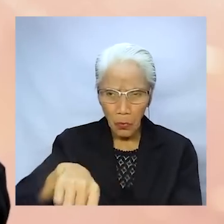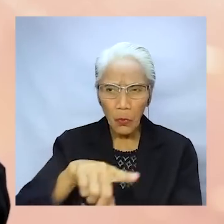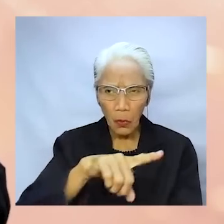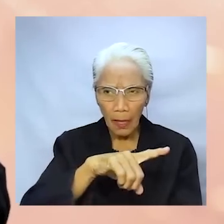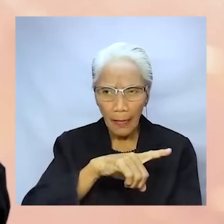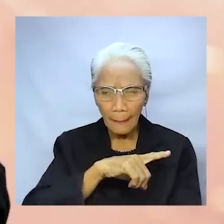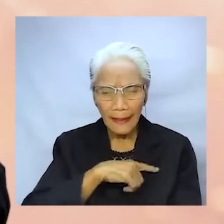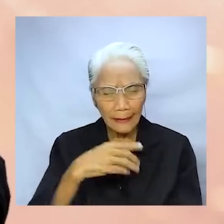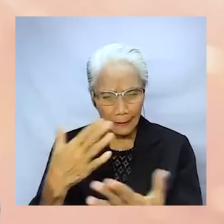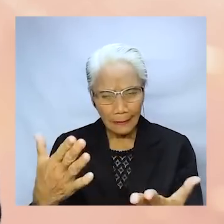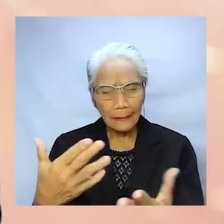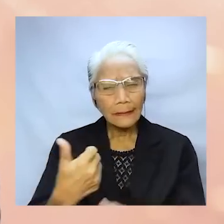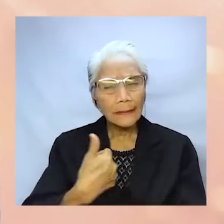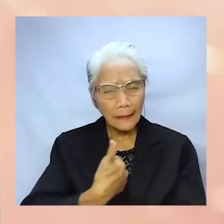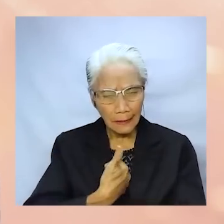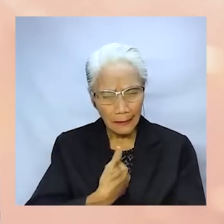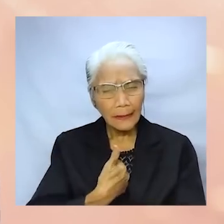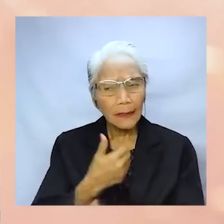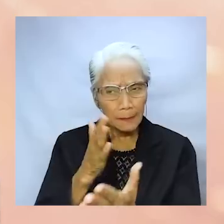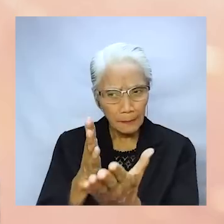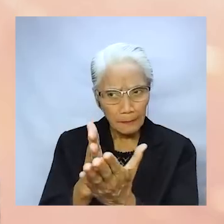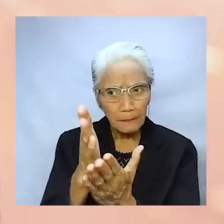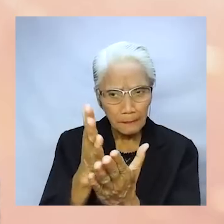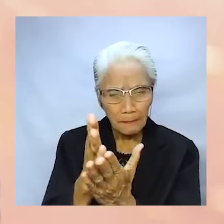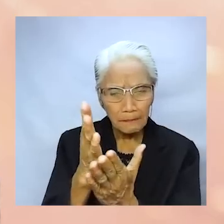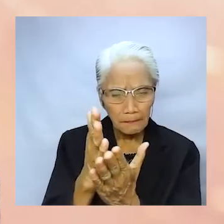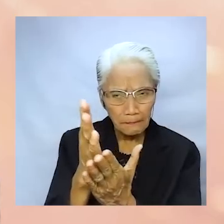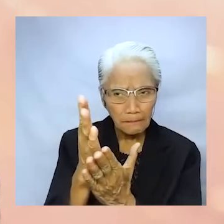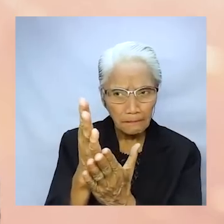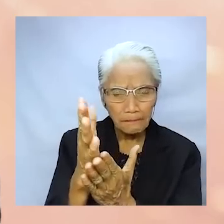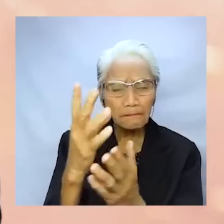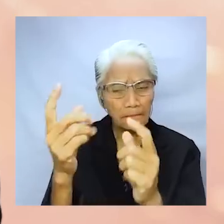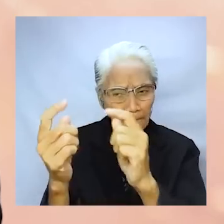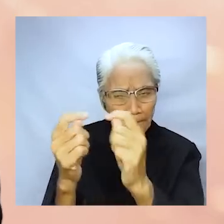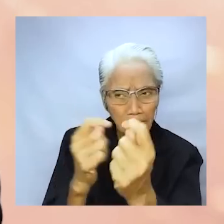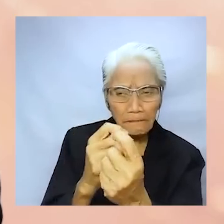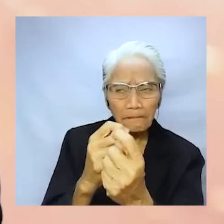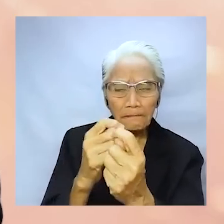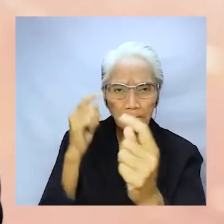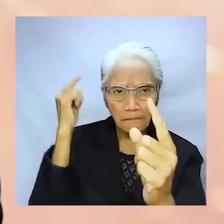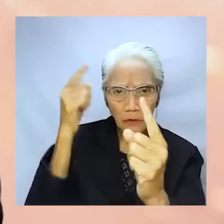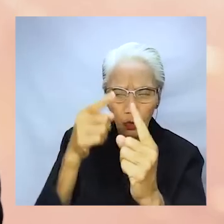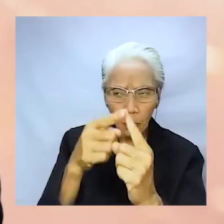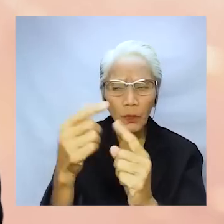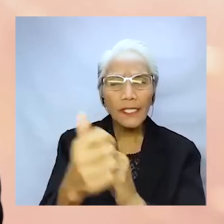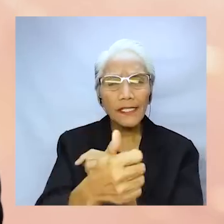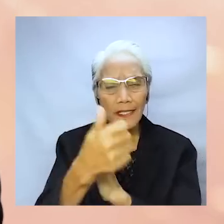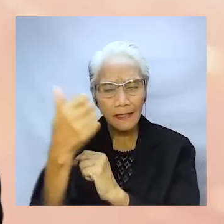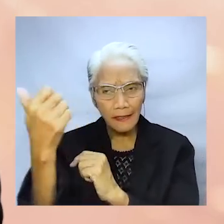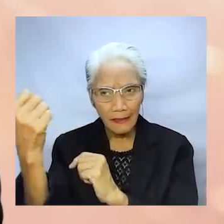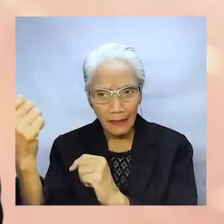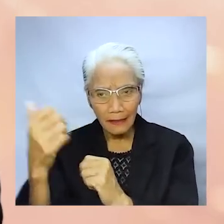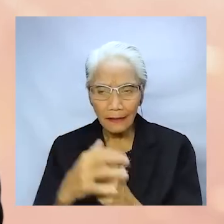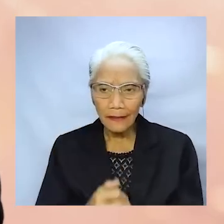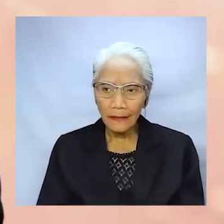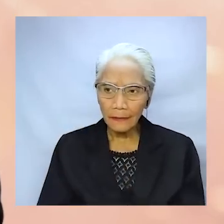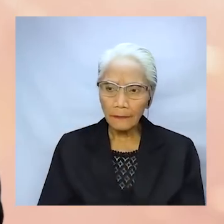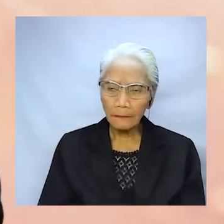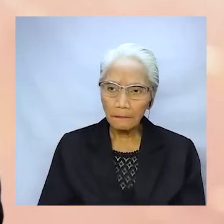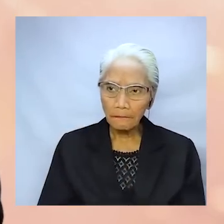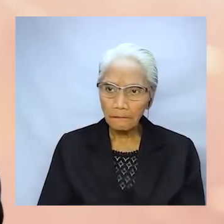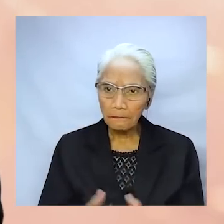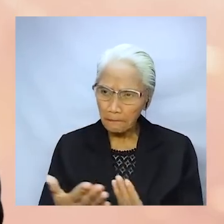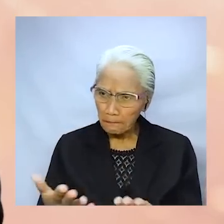self-righteous, condescending towards others, and we remain blind? Please